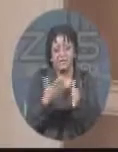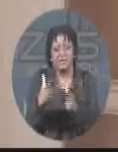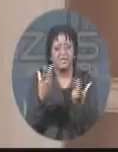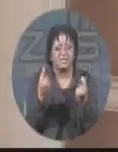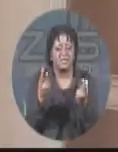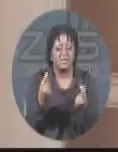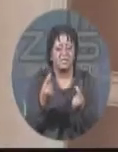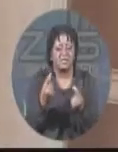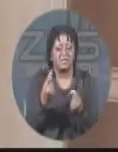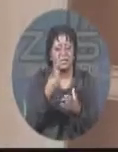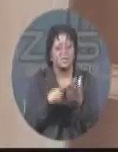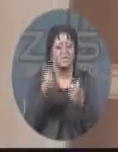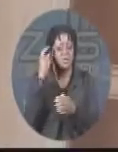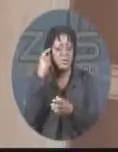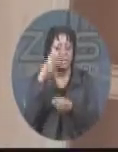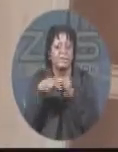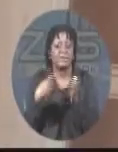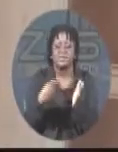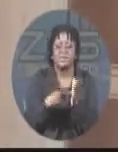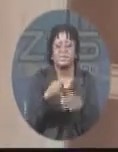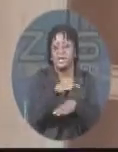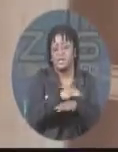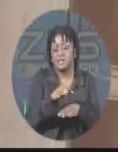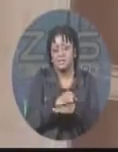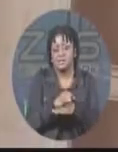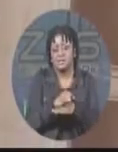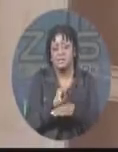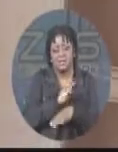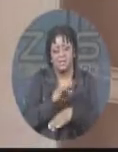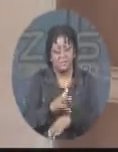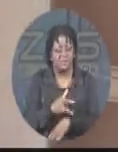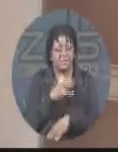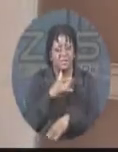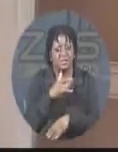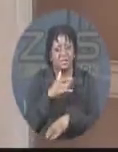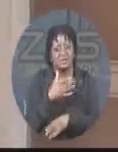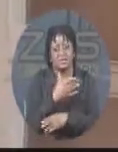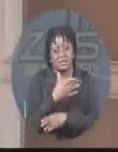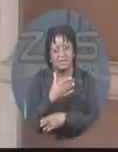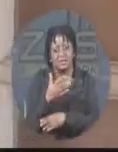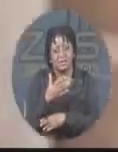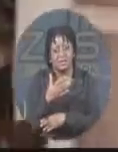of this island? I feel as though